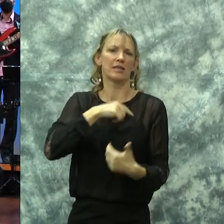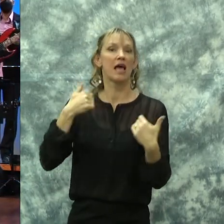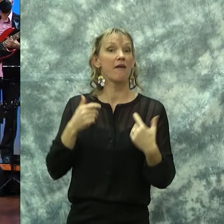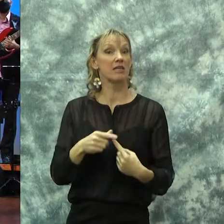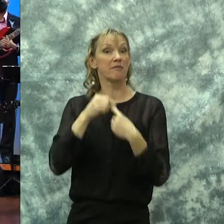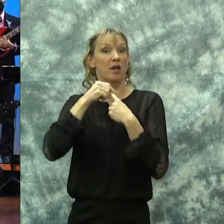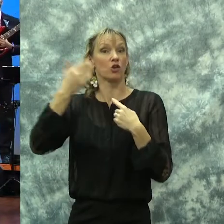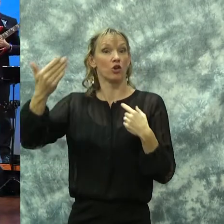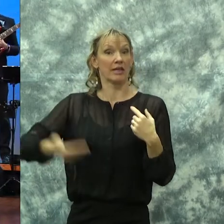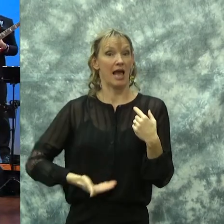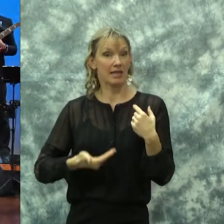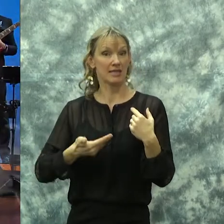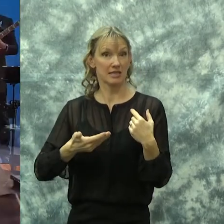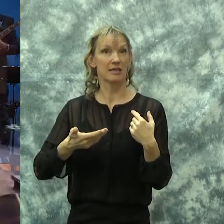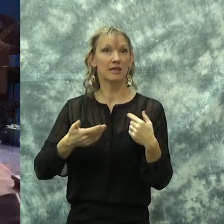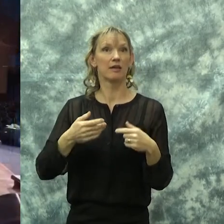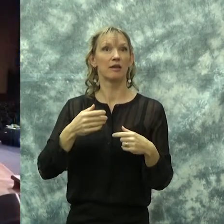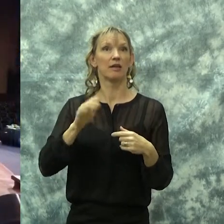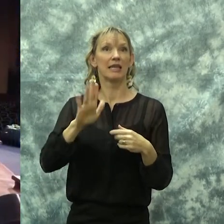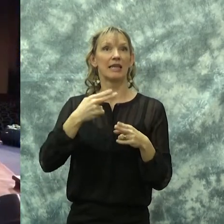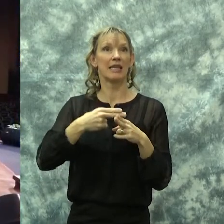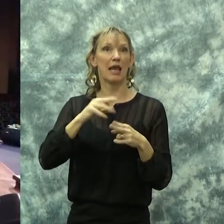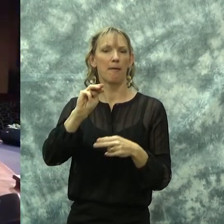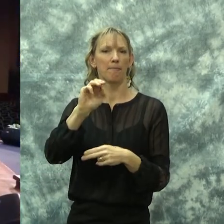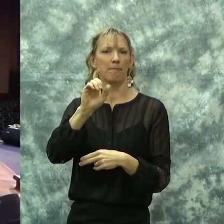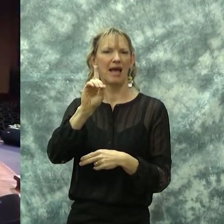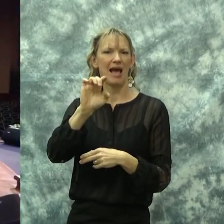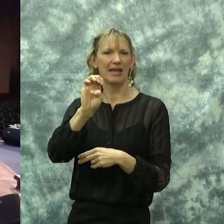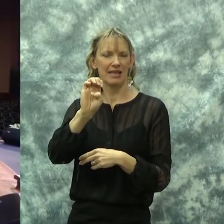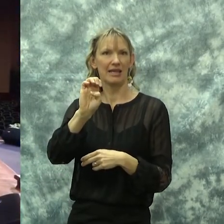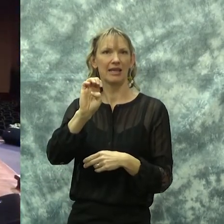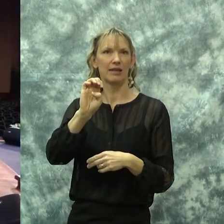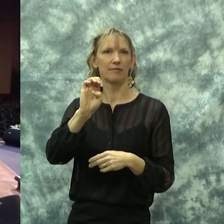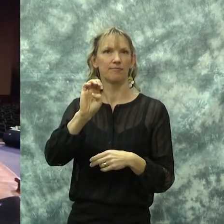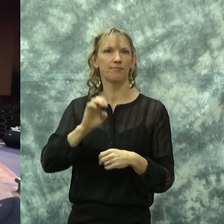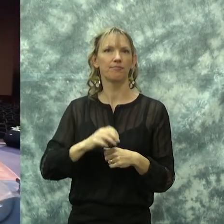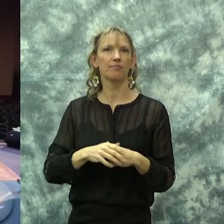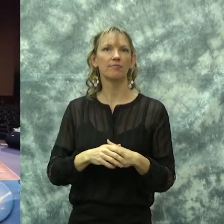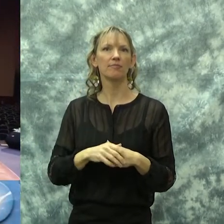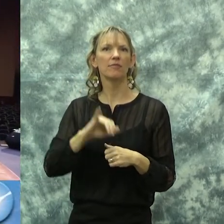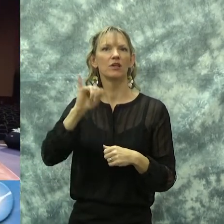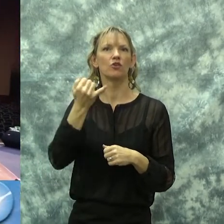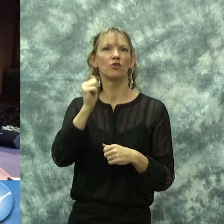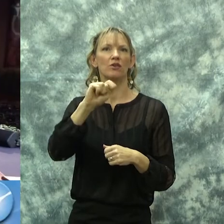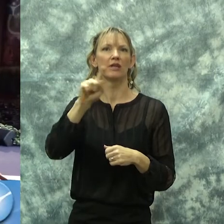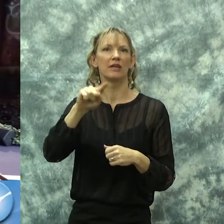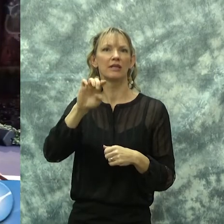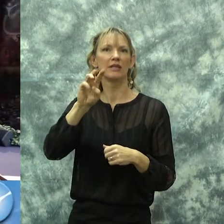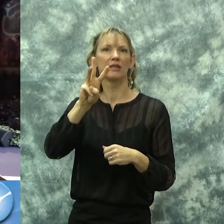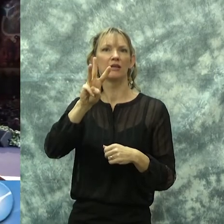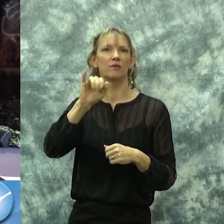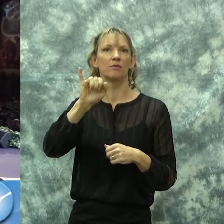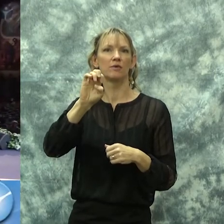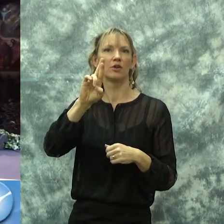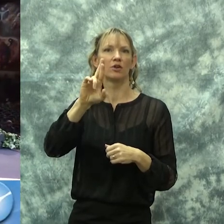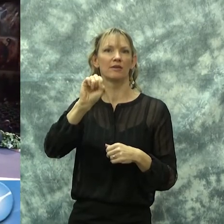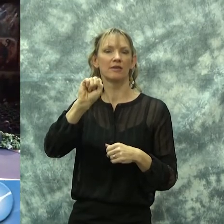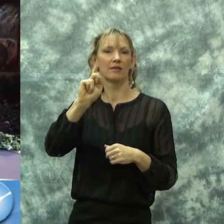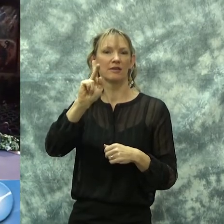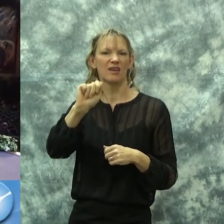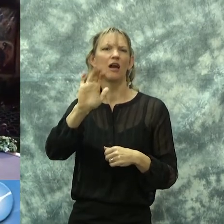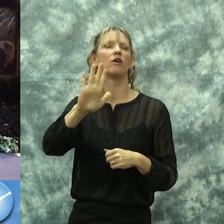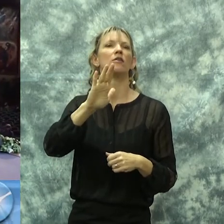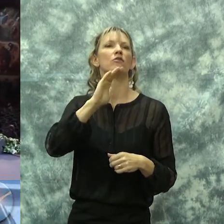special guest to introduce, and her name is Maddie Jasworska. Maddie is the daughter of one of